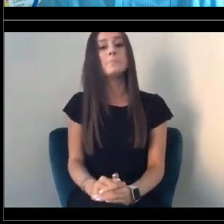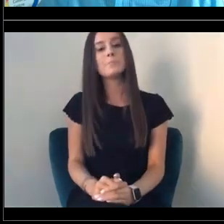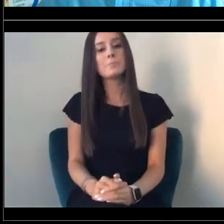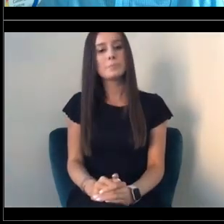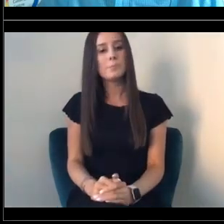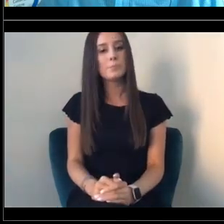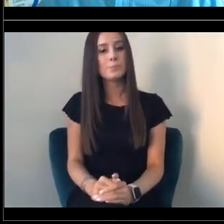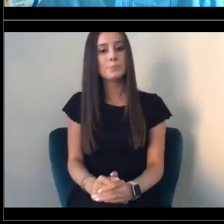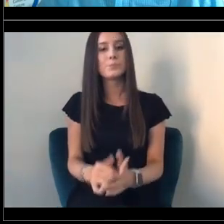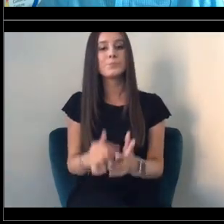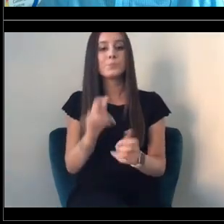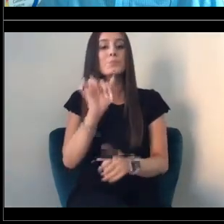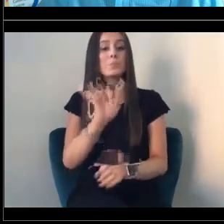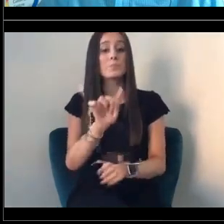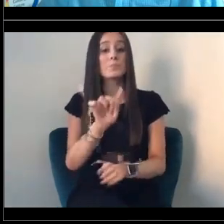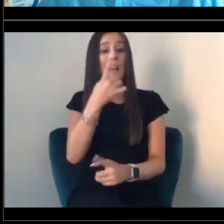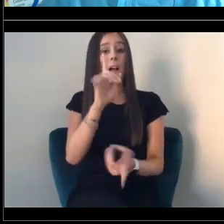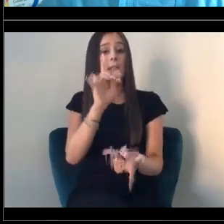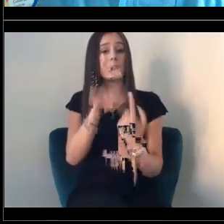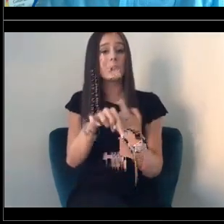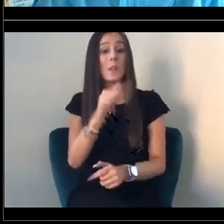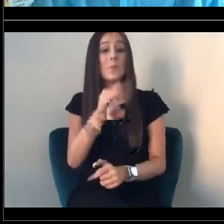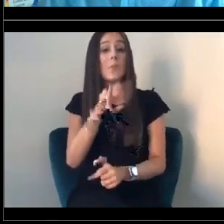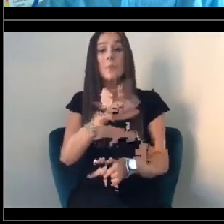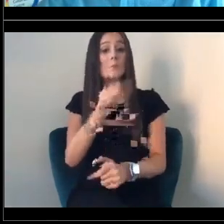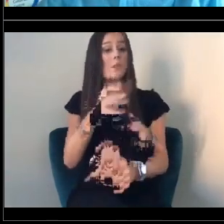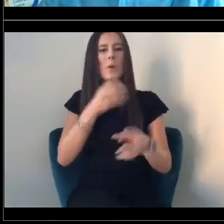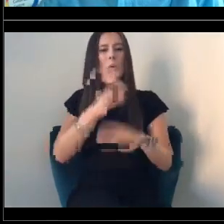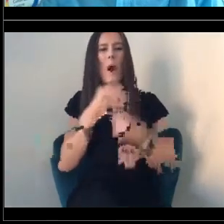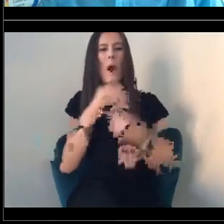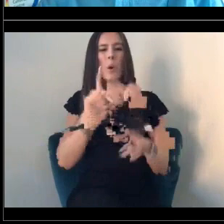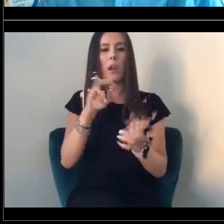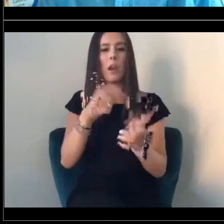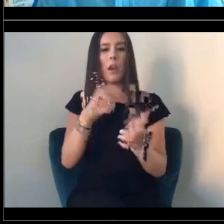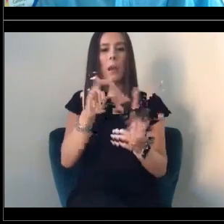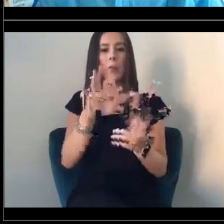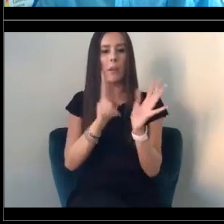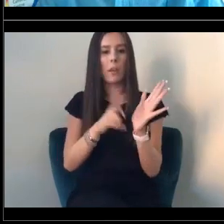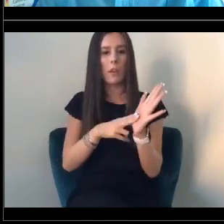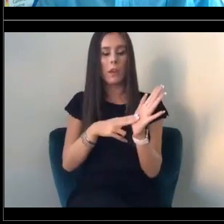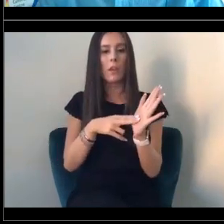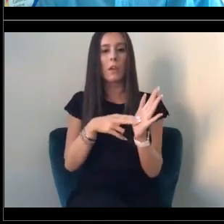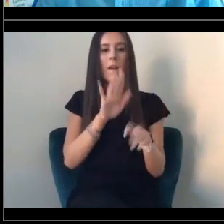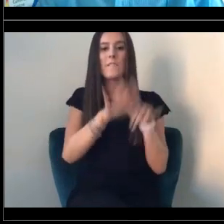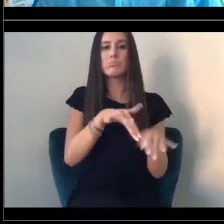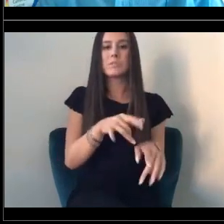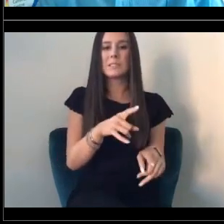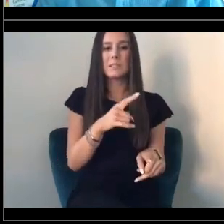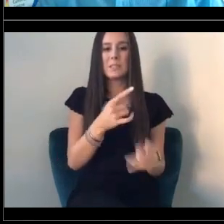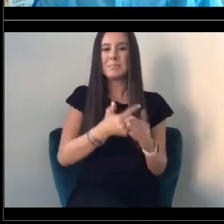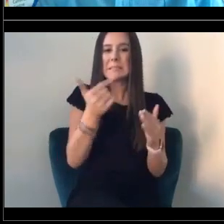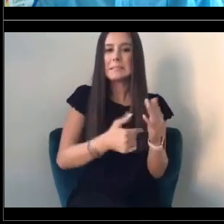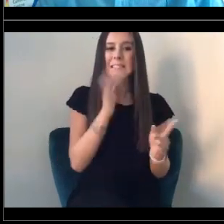Yeah, I won't go into the carbon footprint again, because I think you've covered that already, Sarah, with an earlier question. But